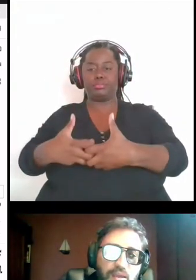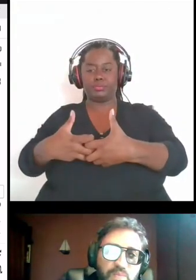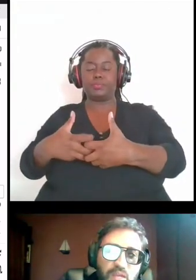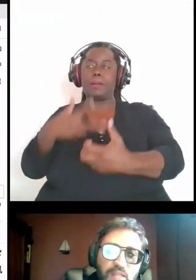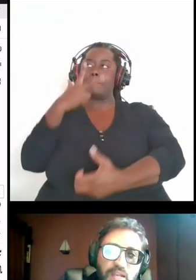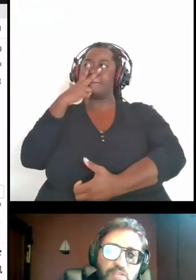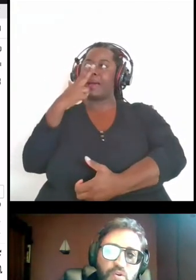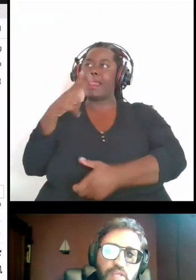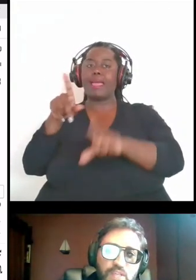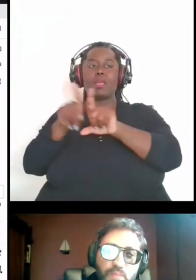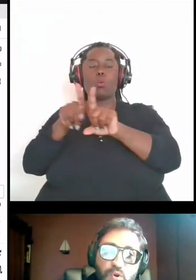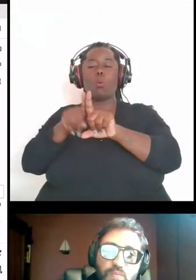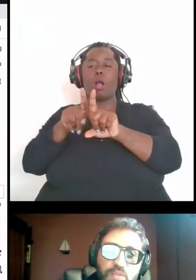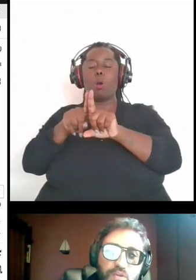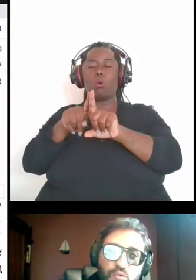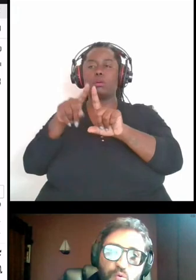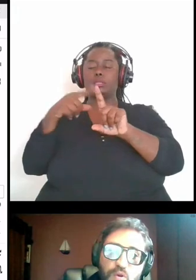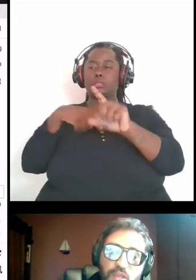action